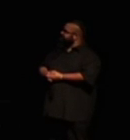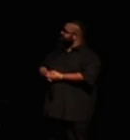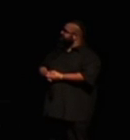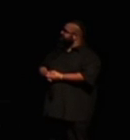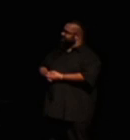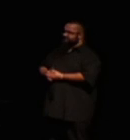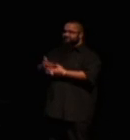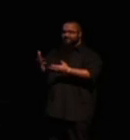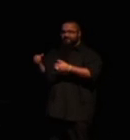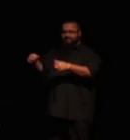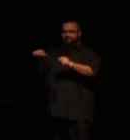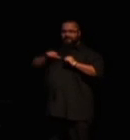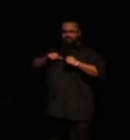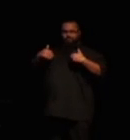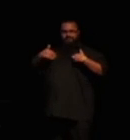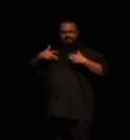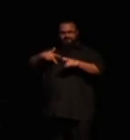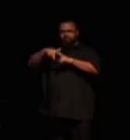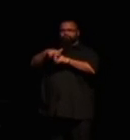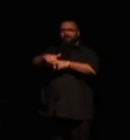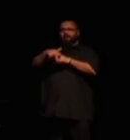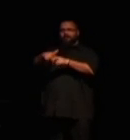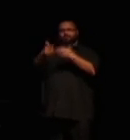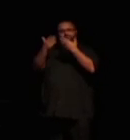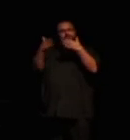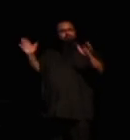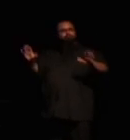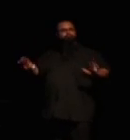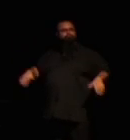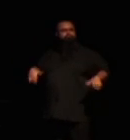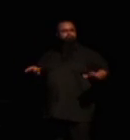Now back to me, riding freely on my horse.